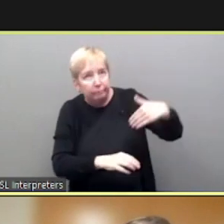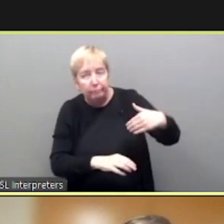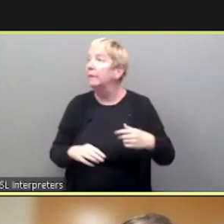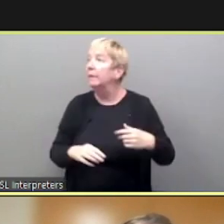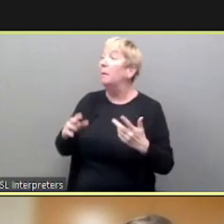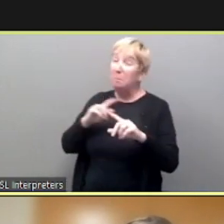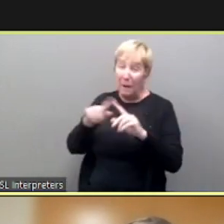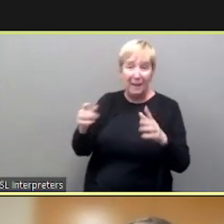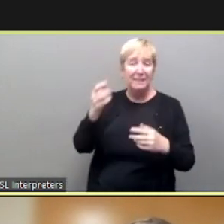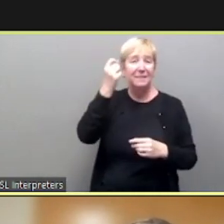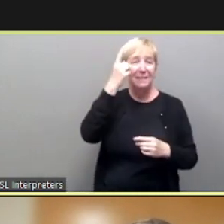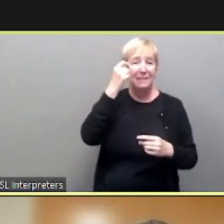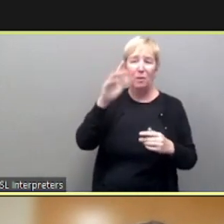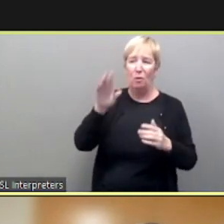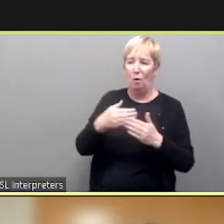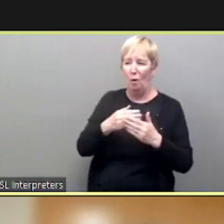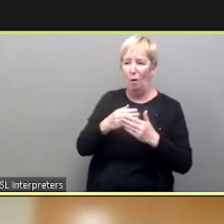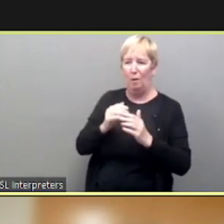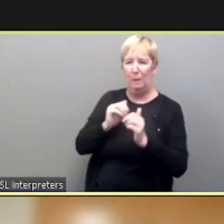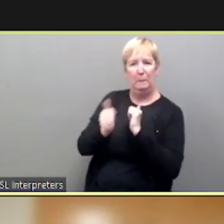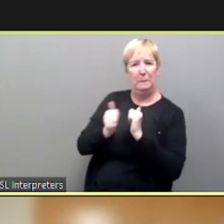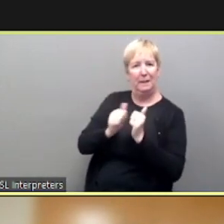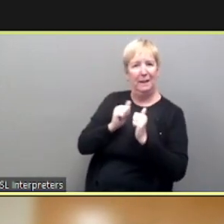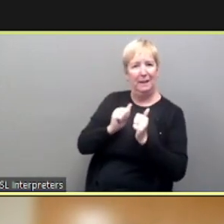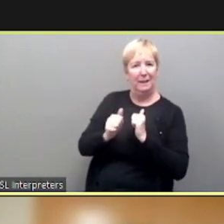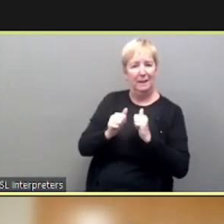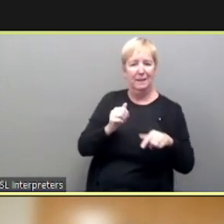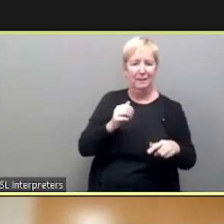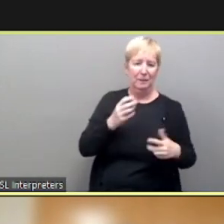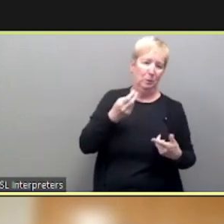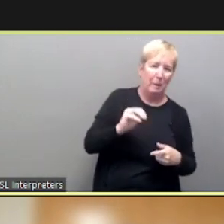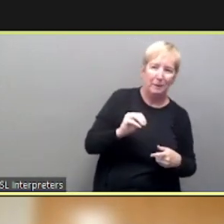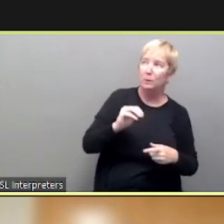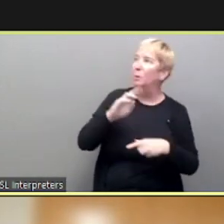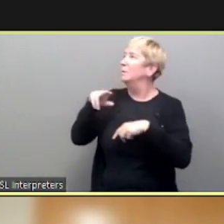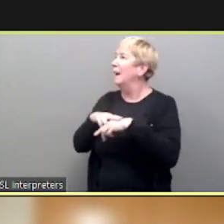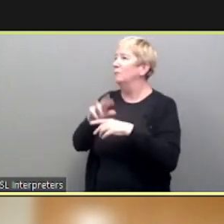for the same limited resources, both locally and nationally.